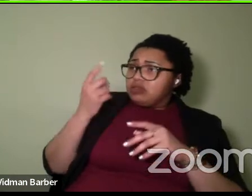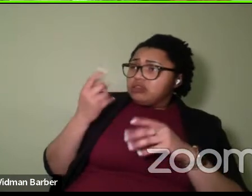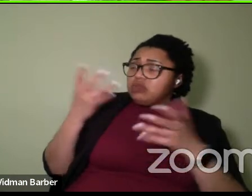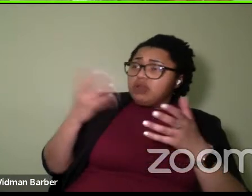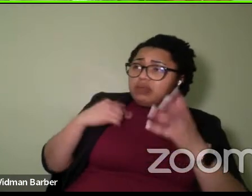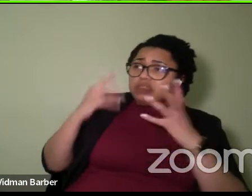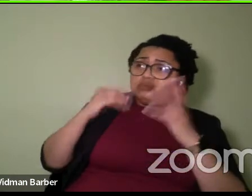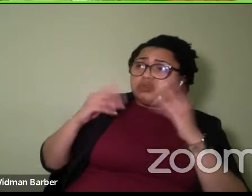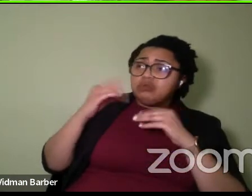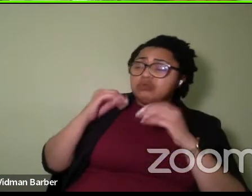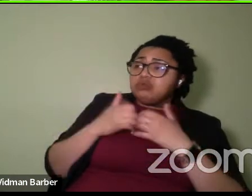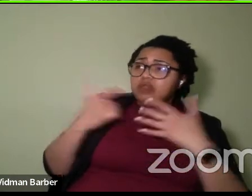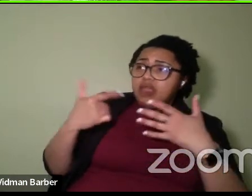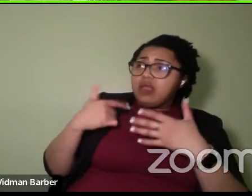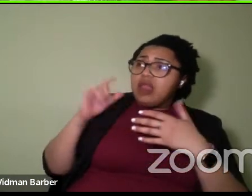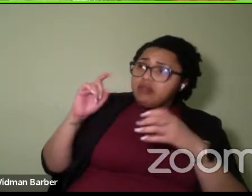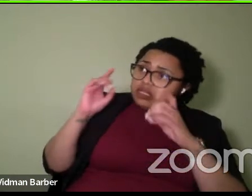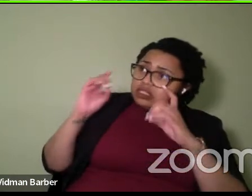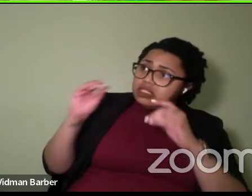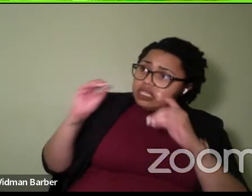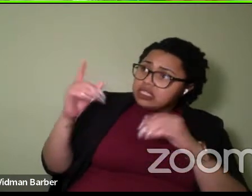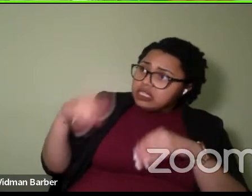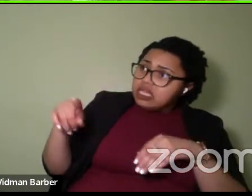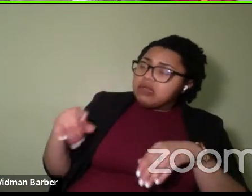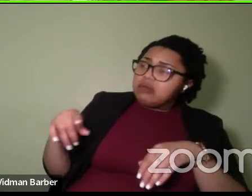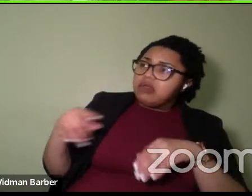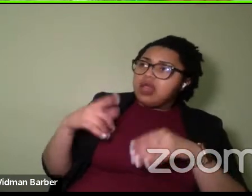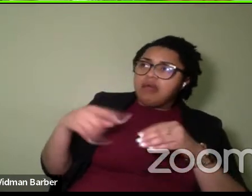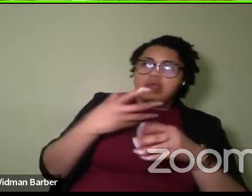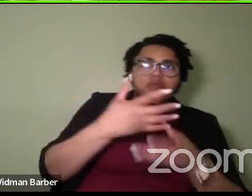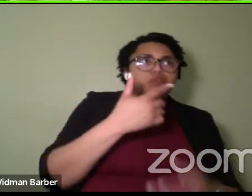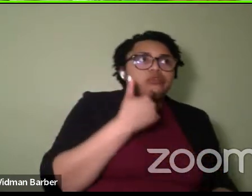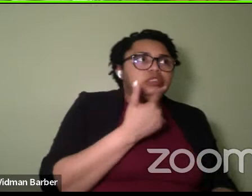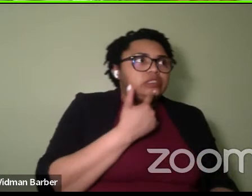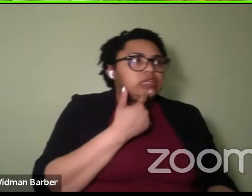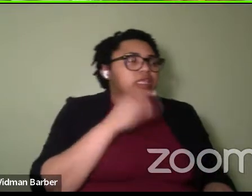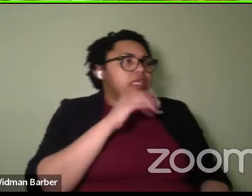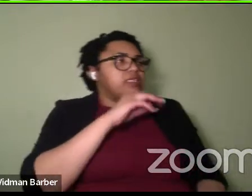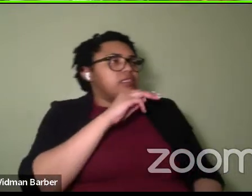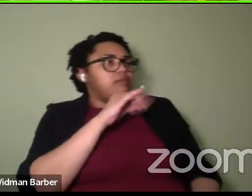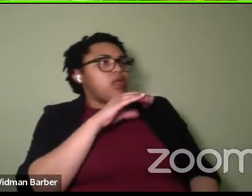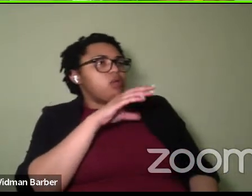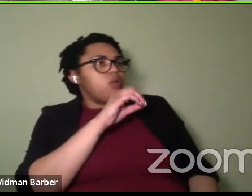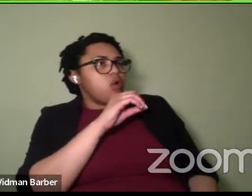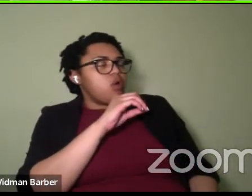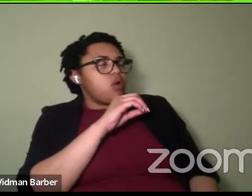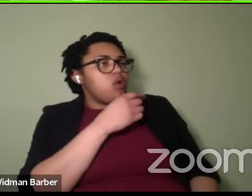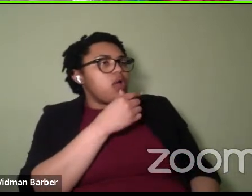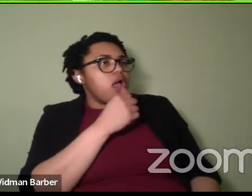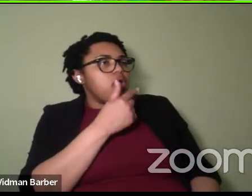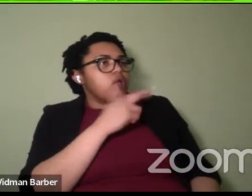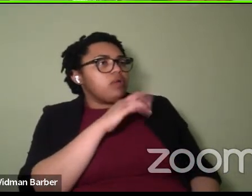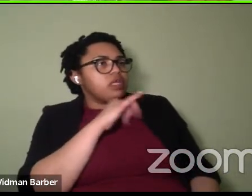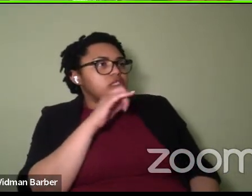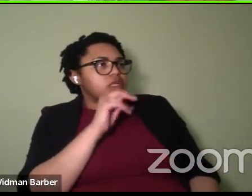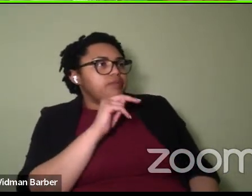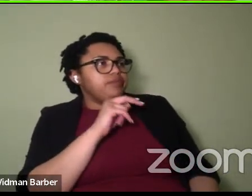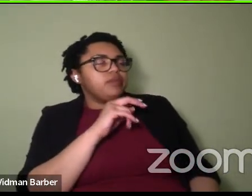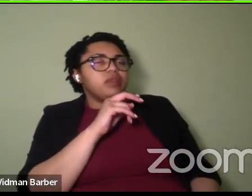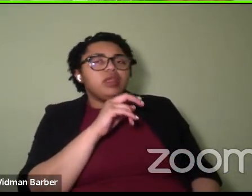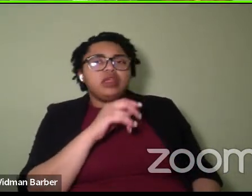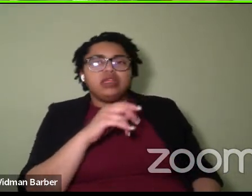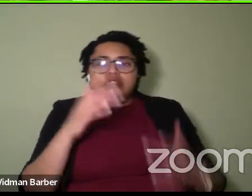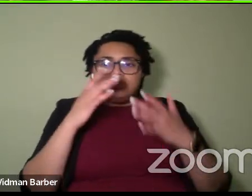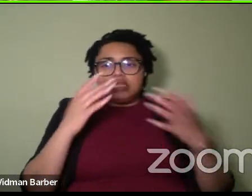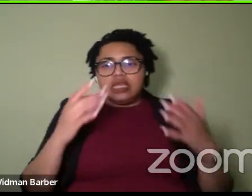having to educate them as to what you just said was a microaggression. And I think that, unfortunately, it's like a balancing act